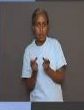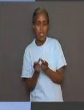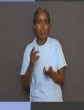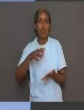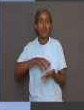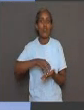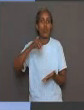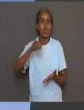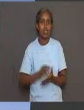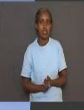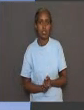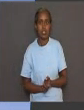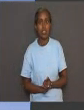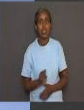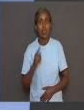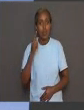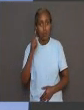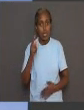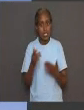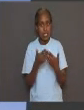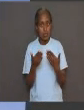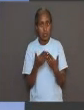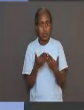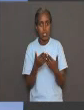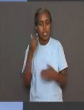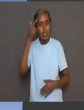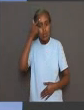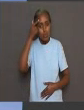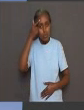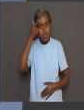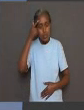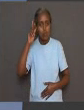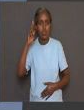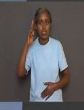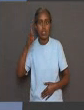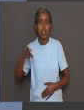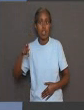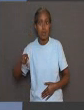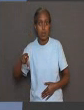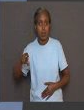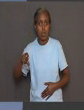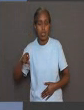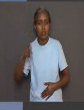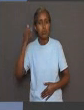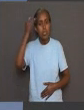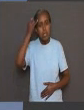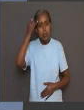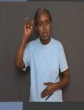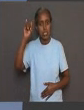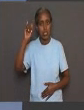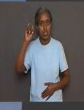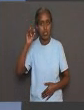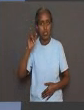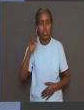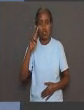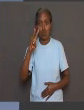cones. One simple way to think of a hyperbola is to imagine that